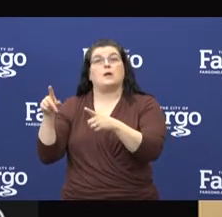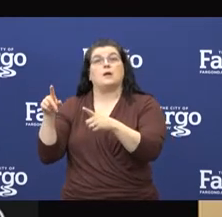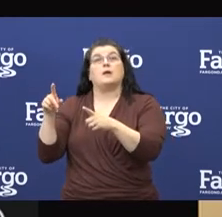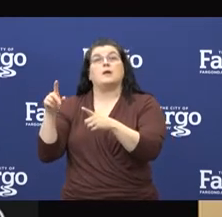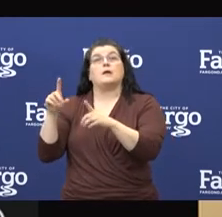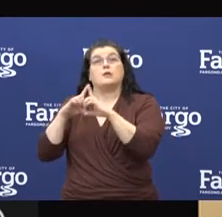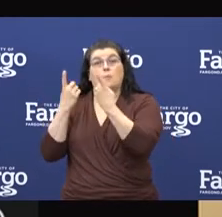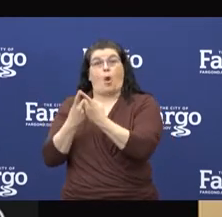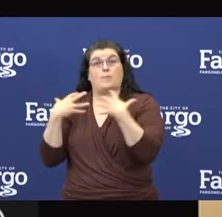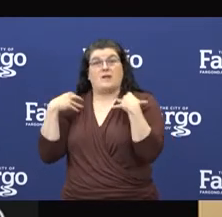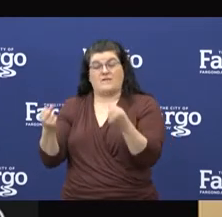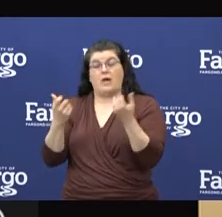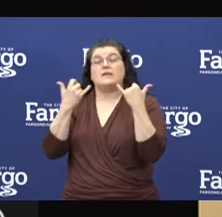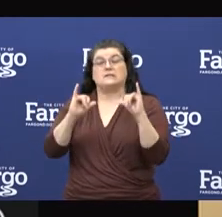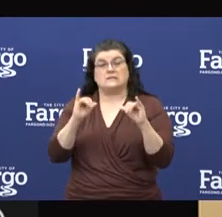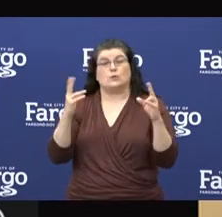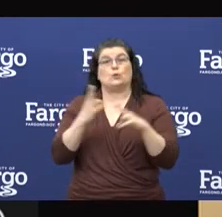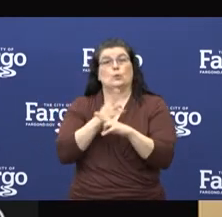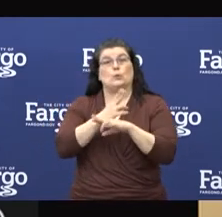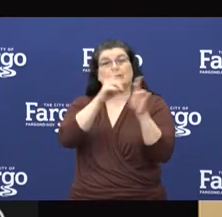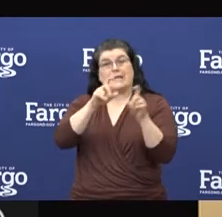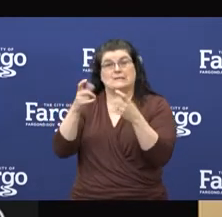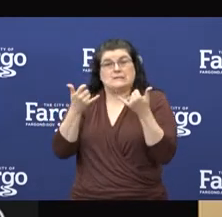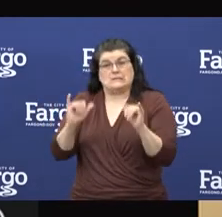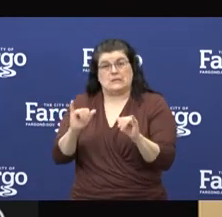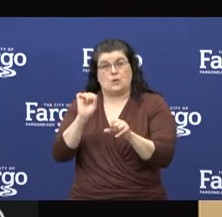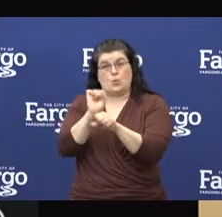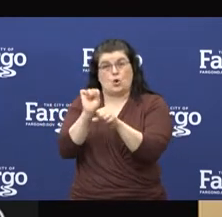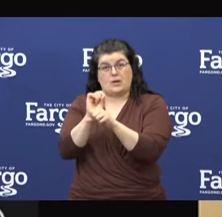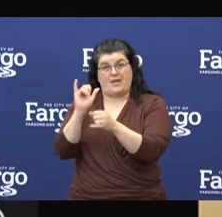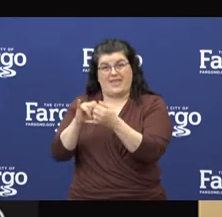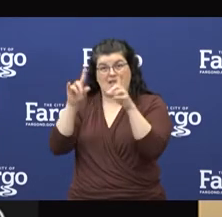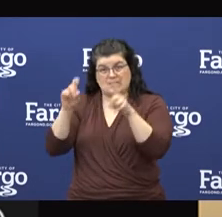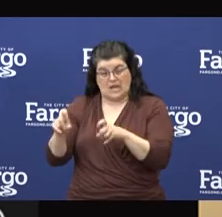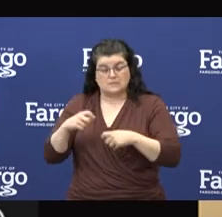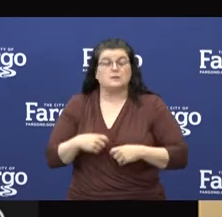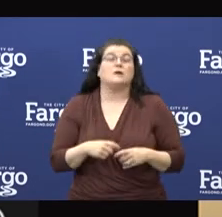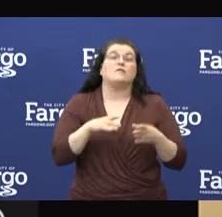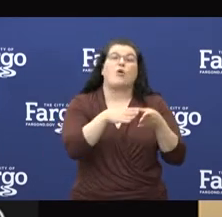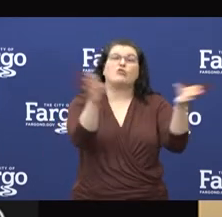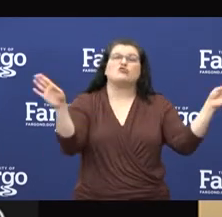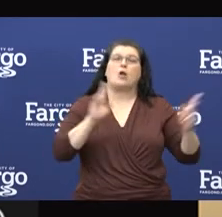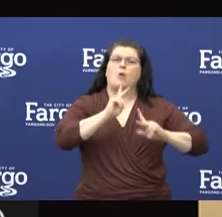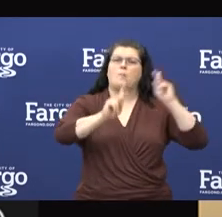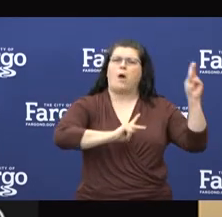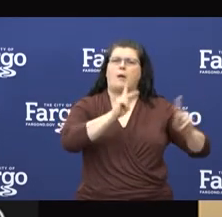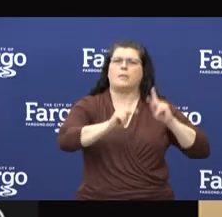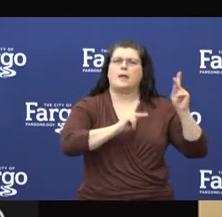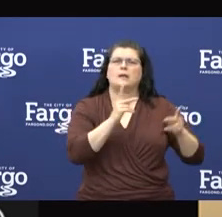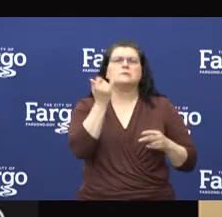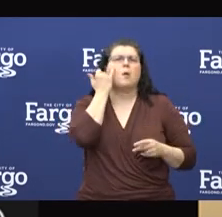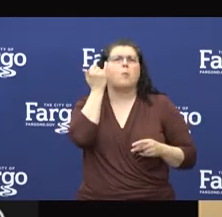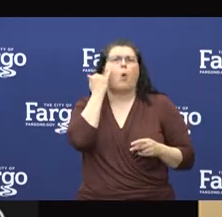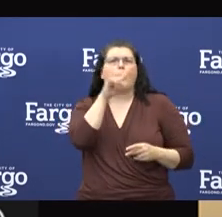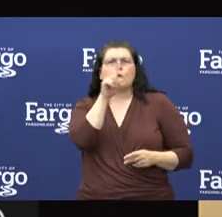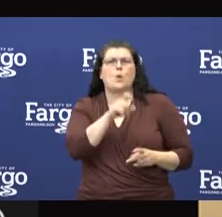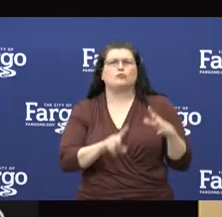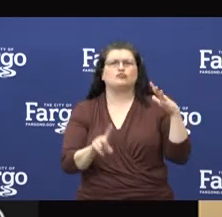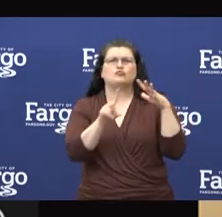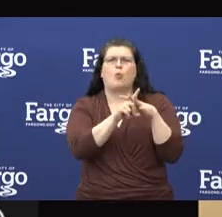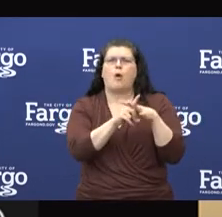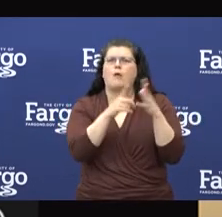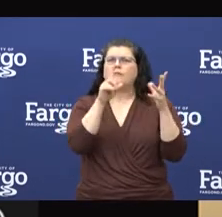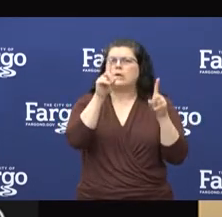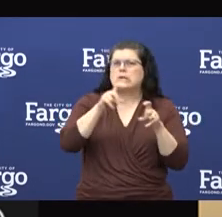being provided by Minnesota Department of Health. For the general public, if you have questions about testing for